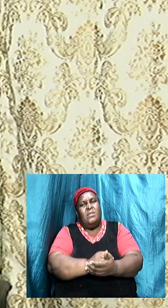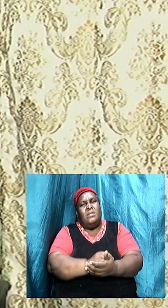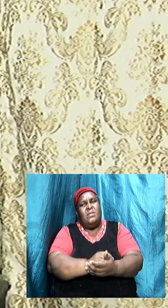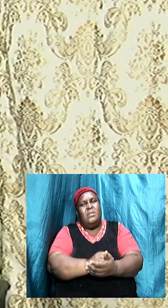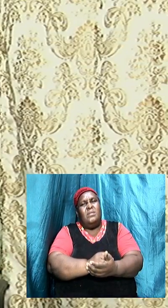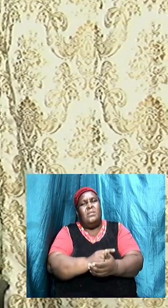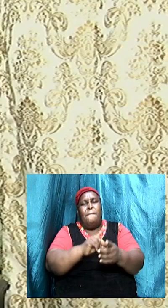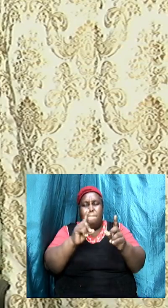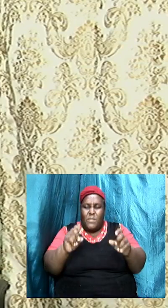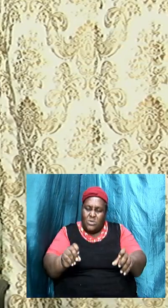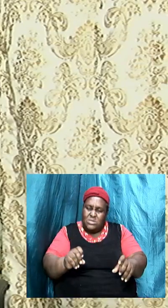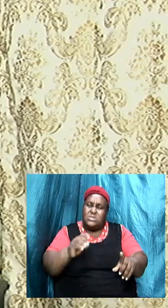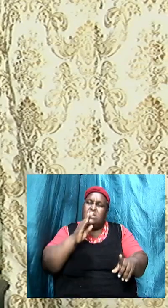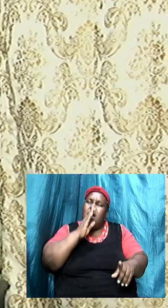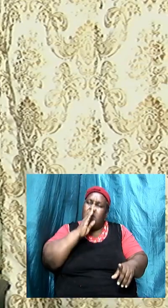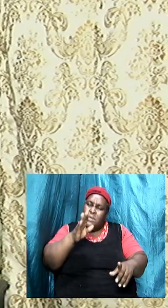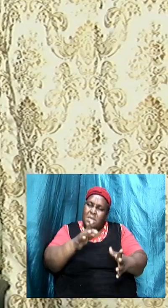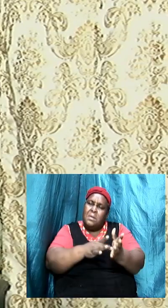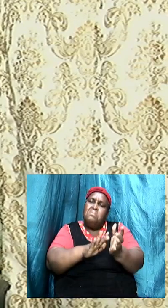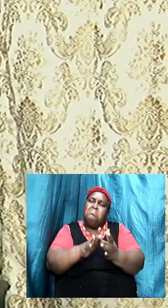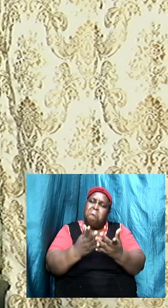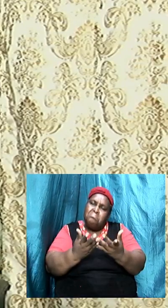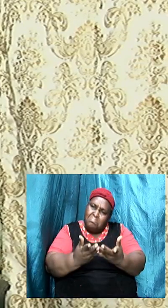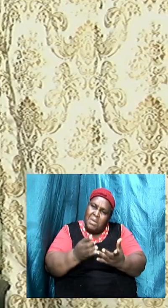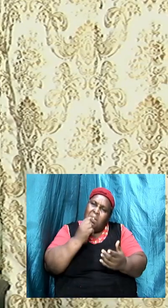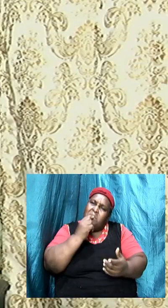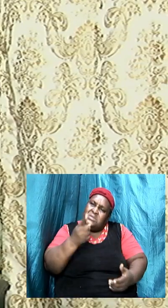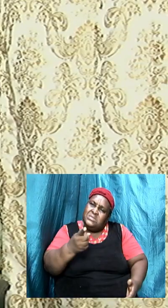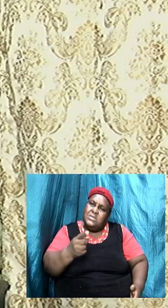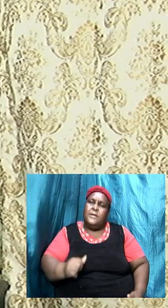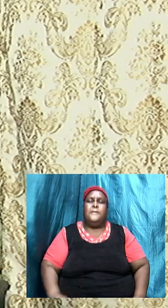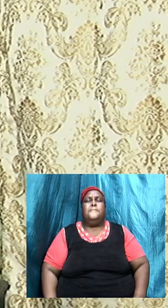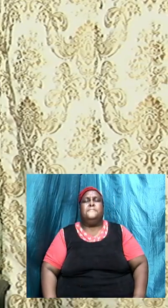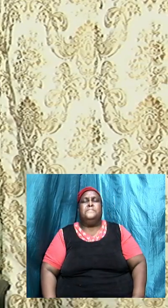biblical, it must be Bible-based.